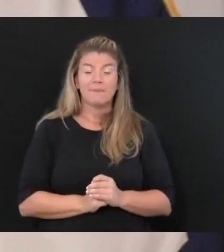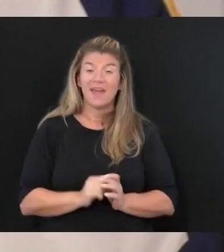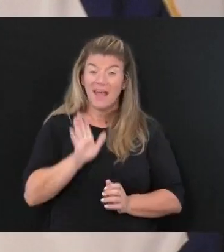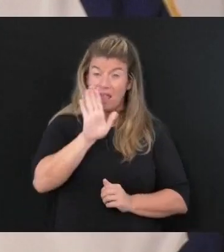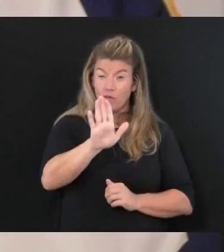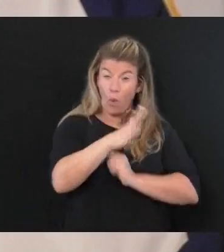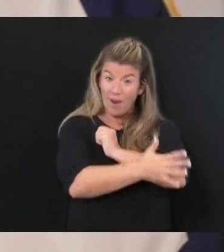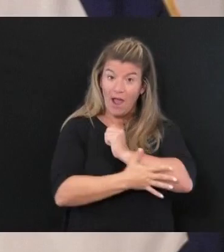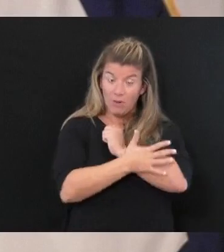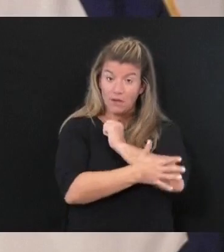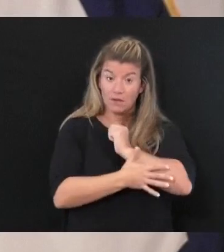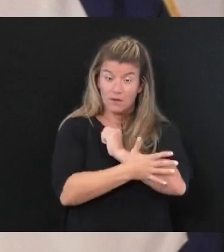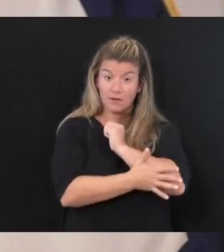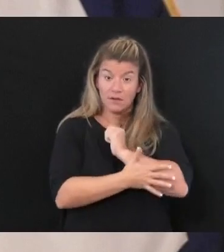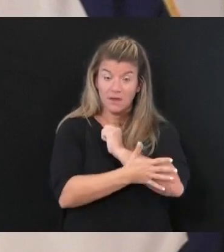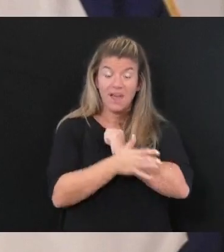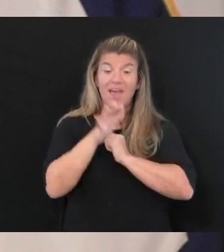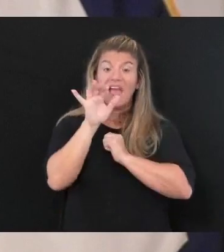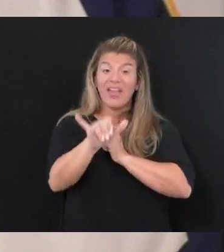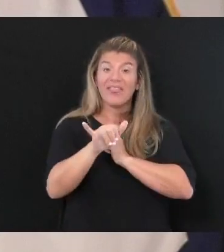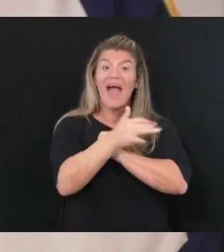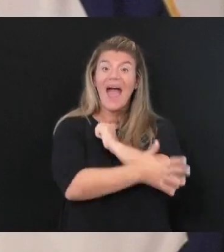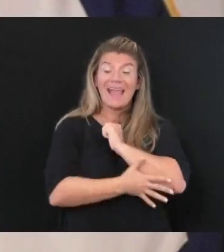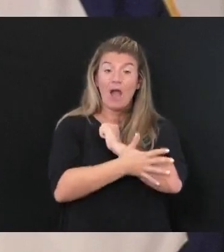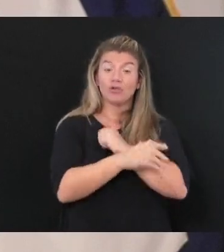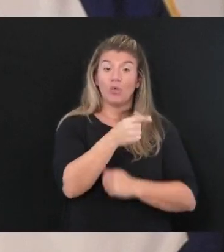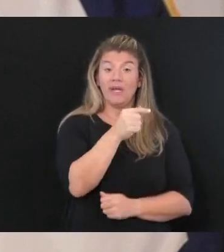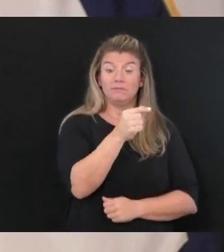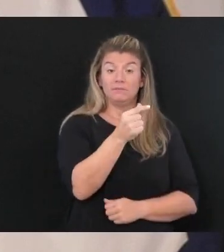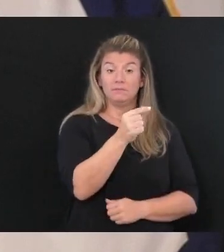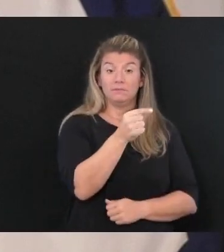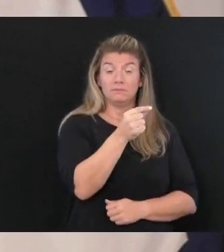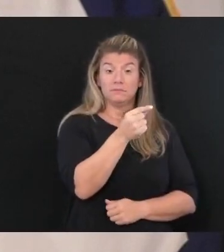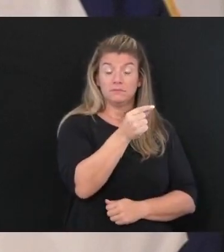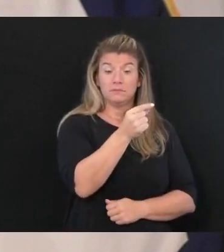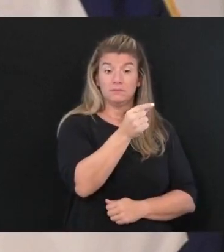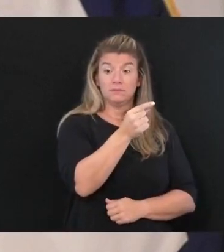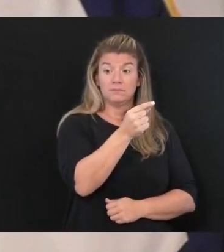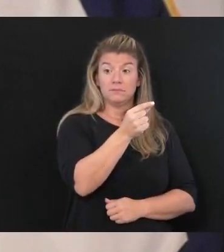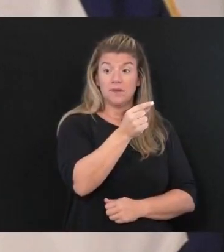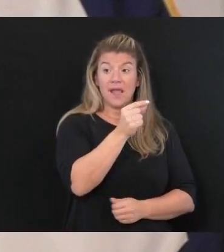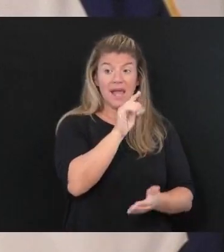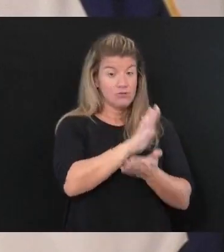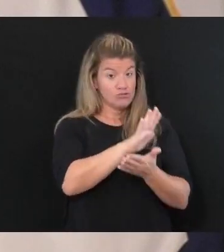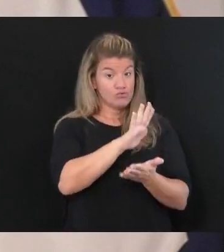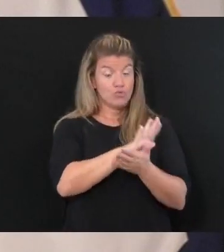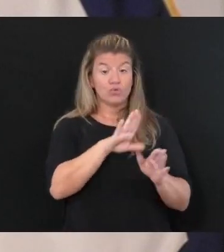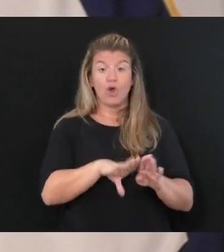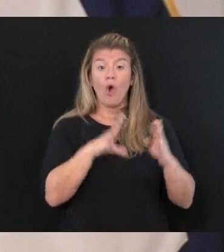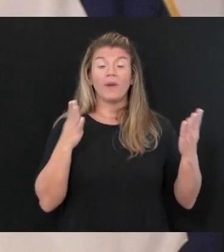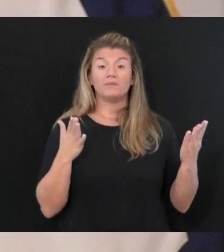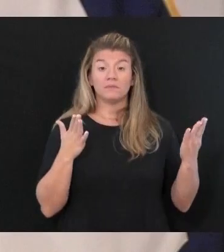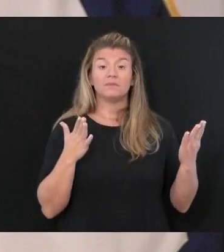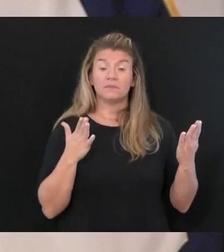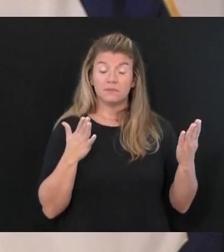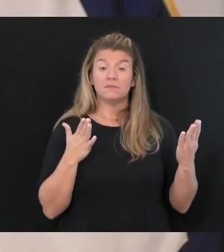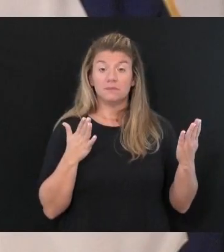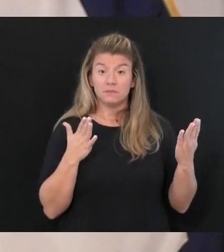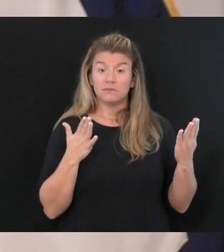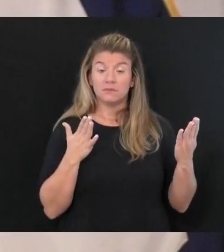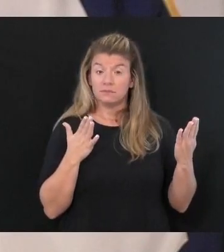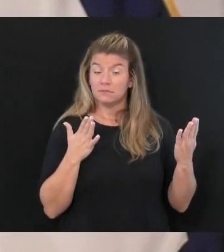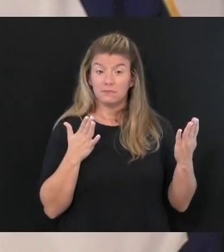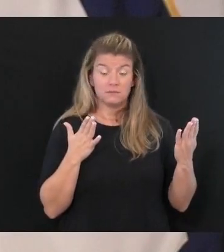county and that county's green and the school's opened and